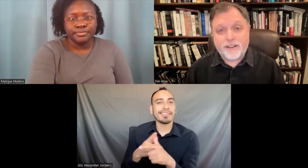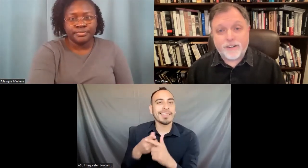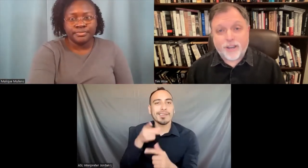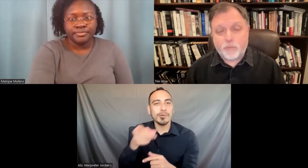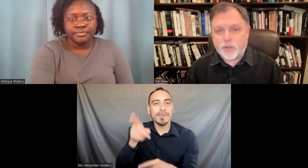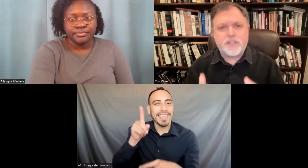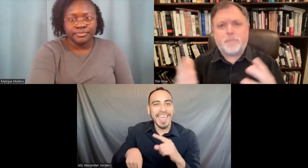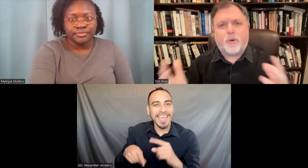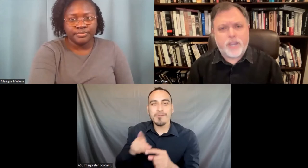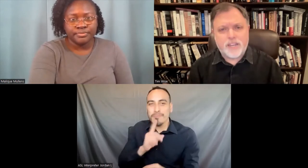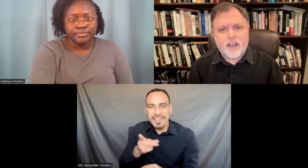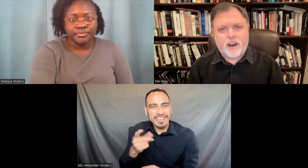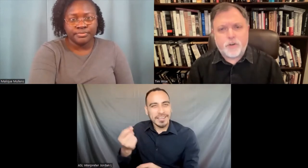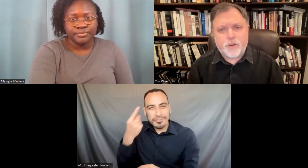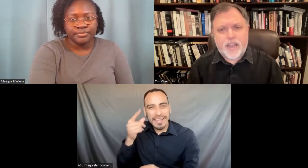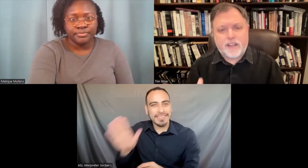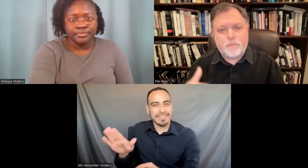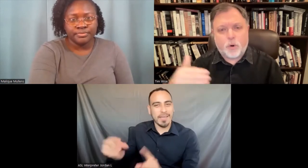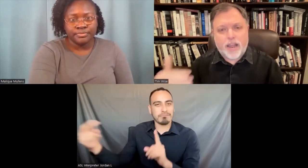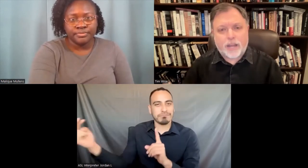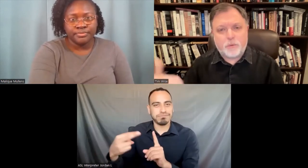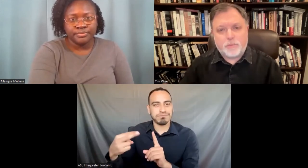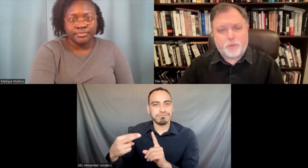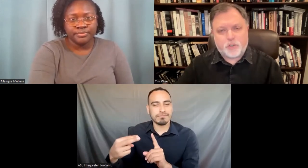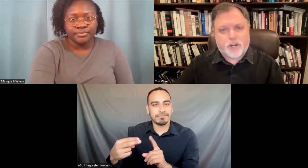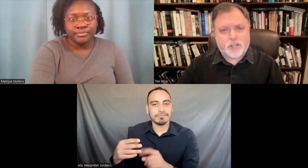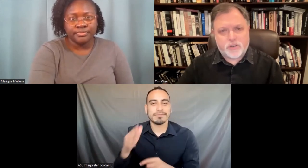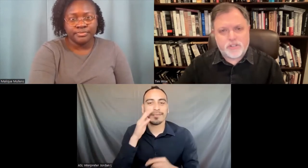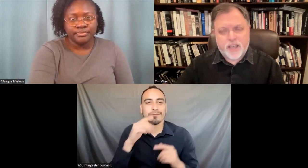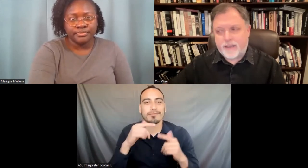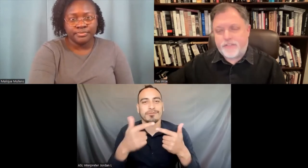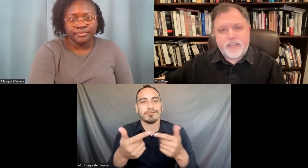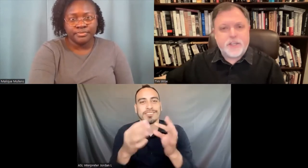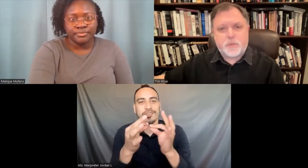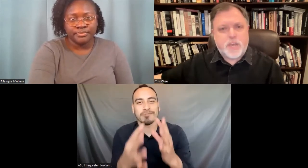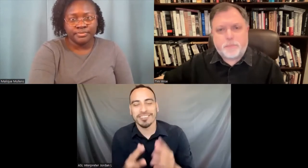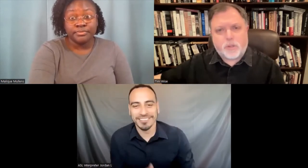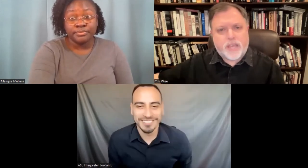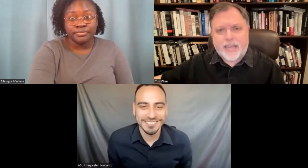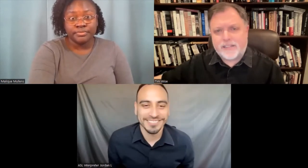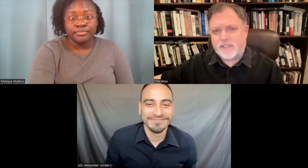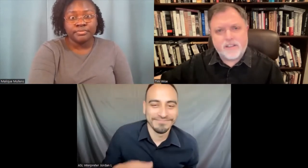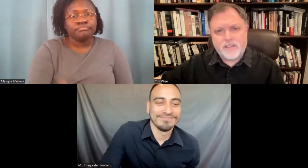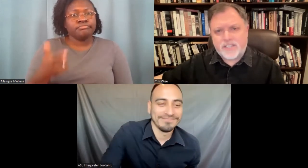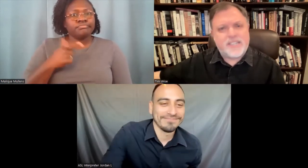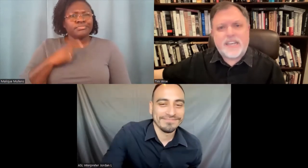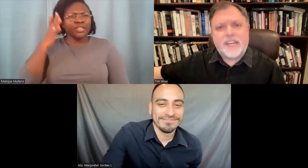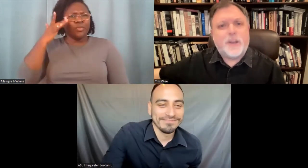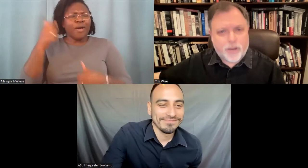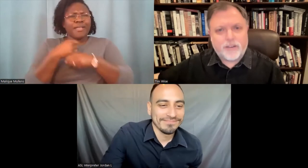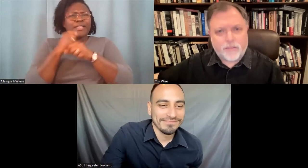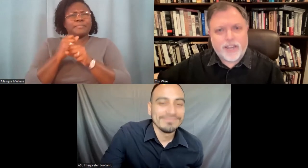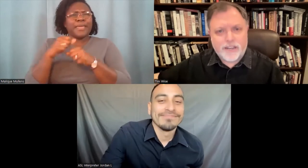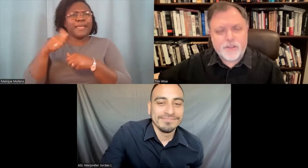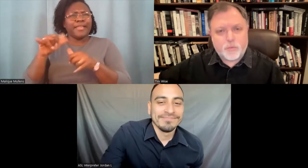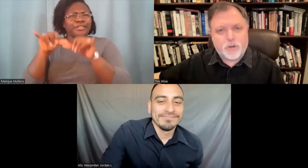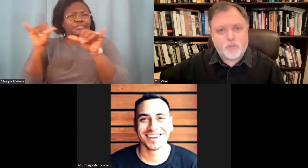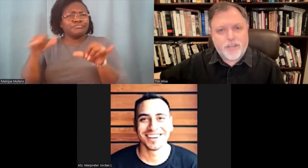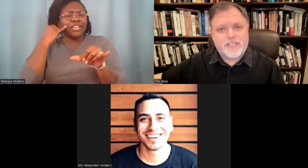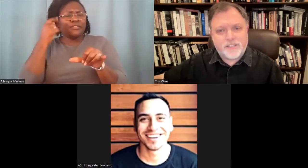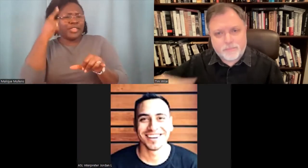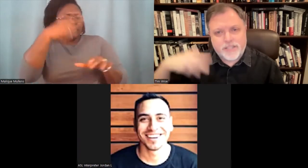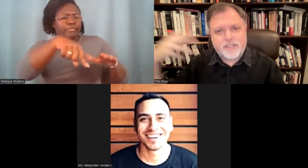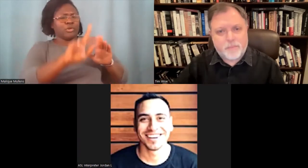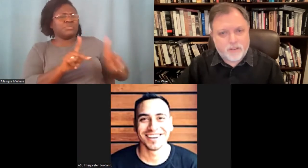point. Right? What's the point of creating more equitable structures if these people can't succeed anyway, right? In other